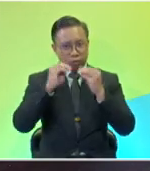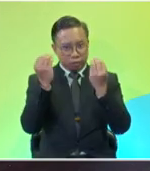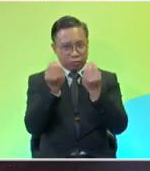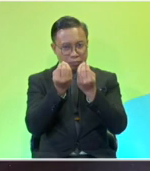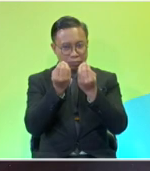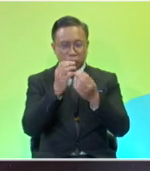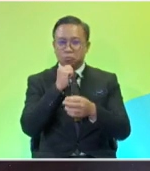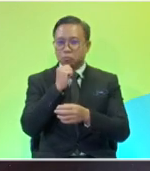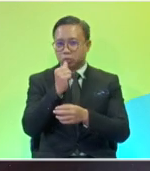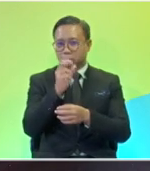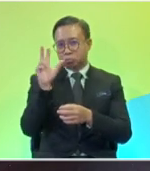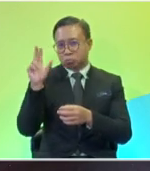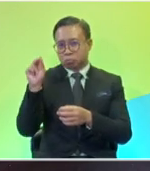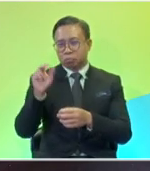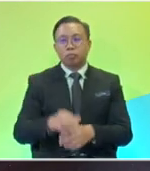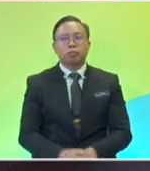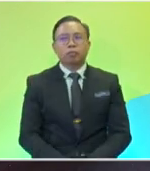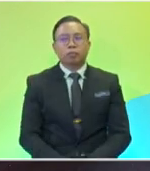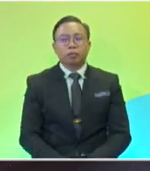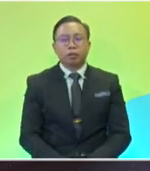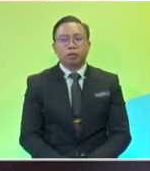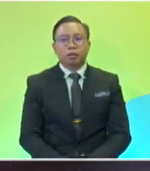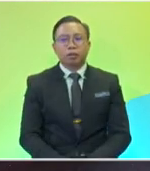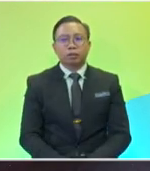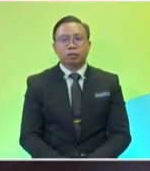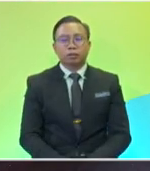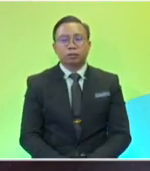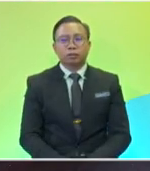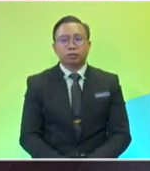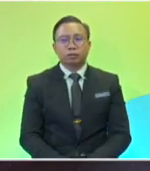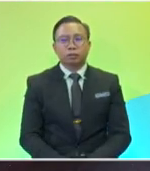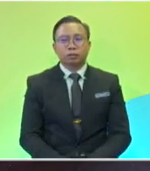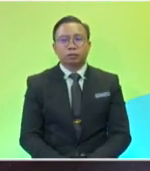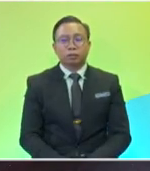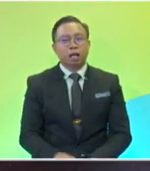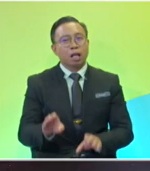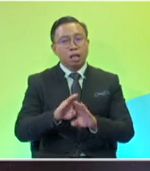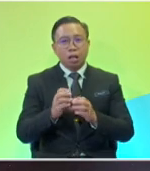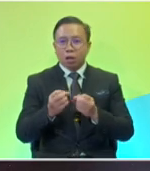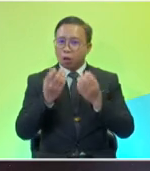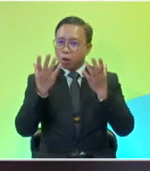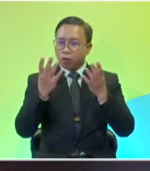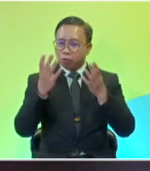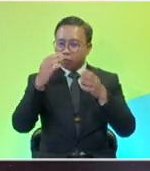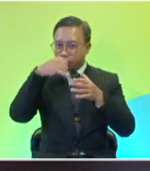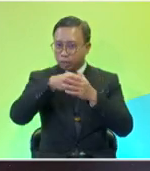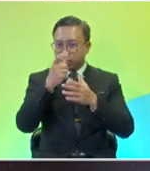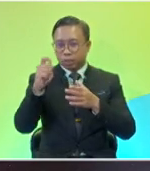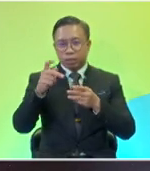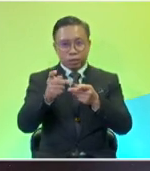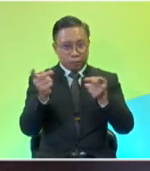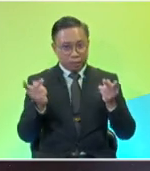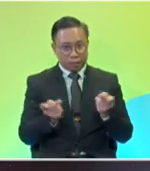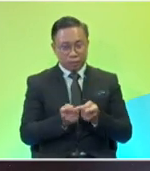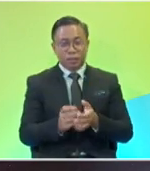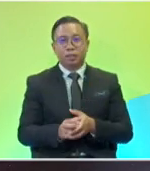No. No, okay, wrong. But it's close. Close to museum. There's a lot of books inside the place. Ah, okay,